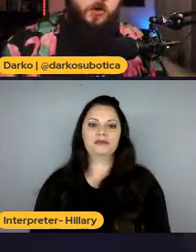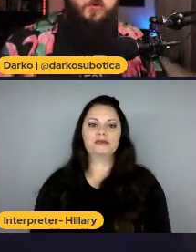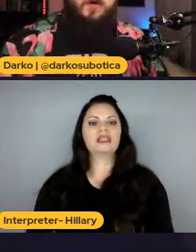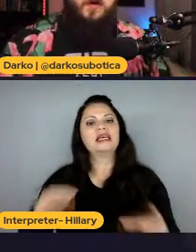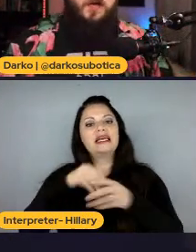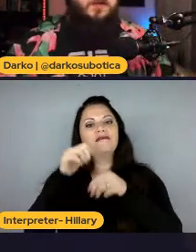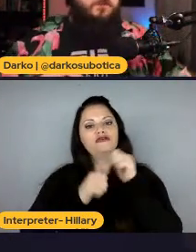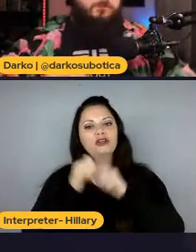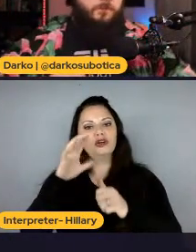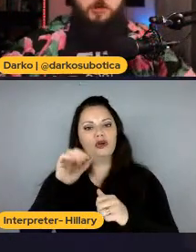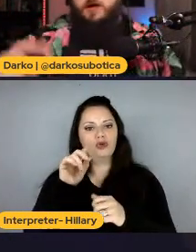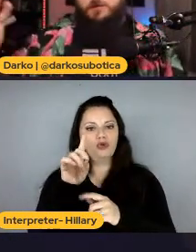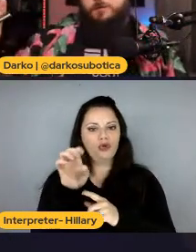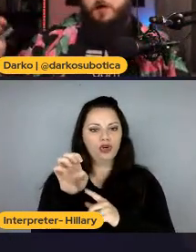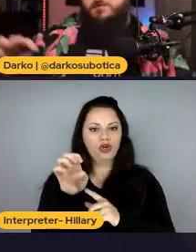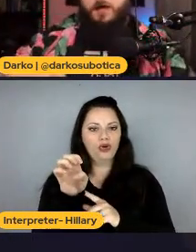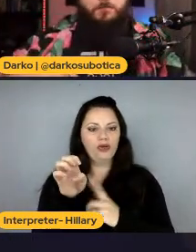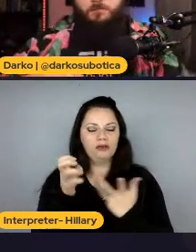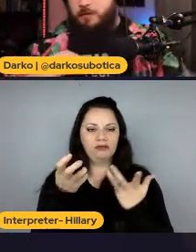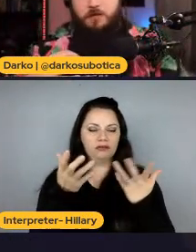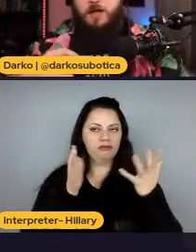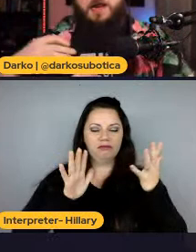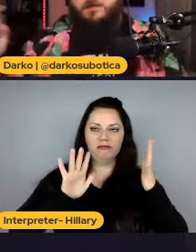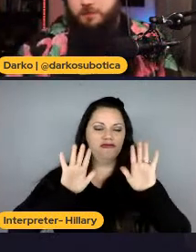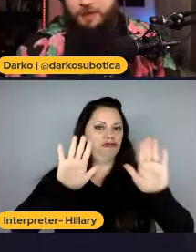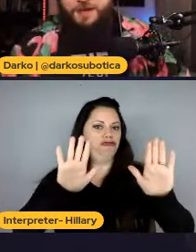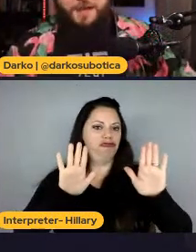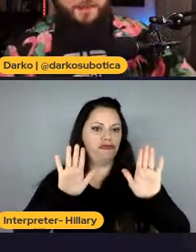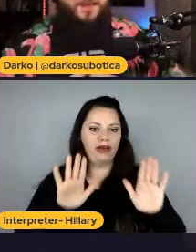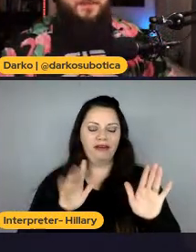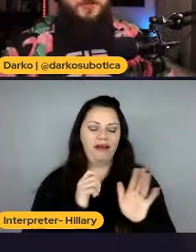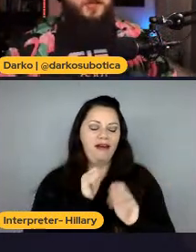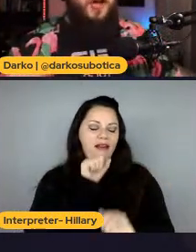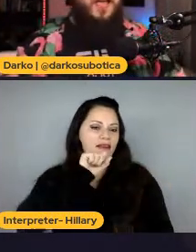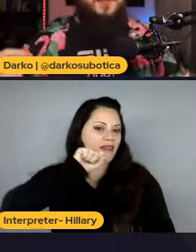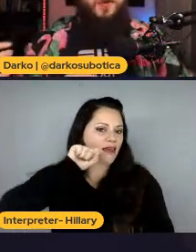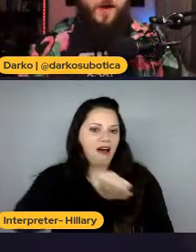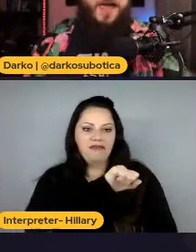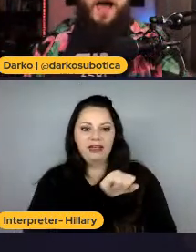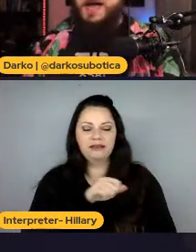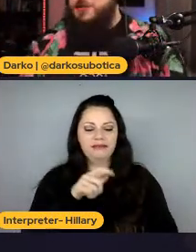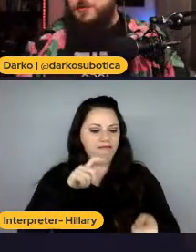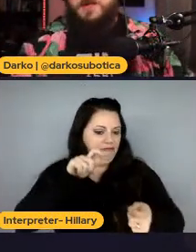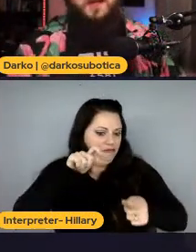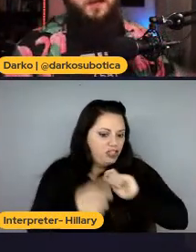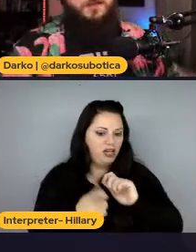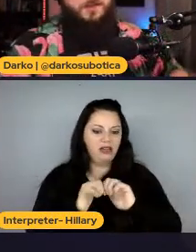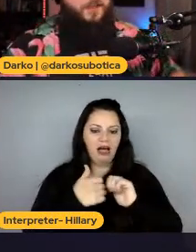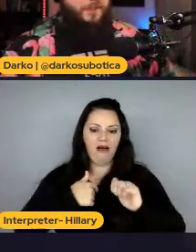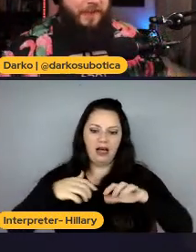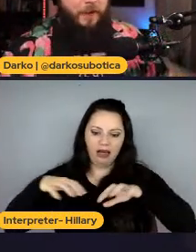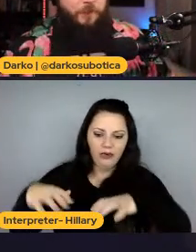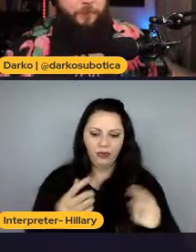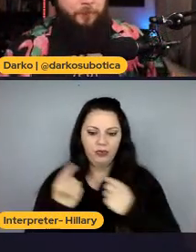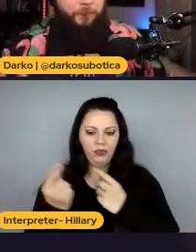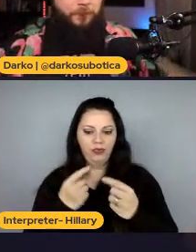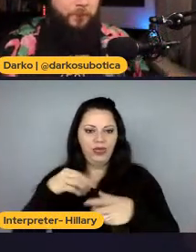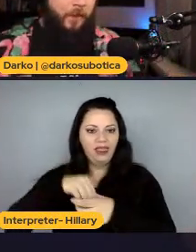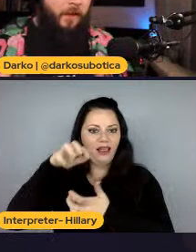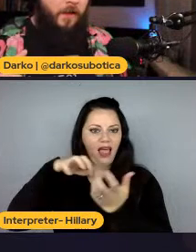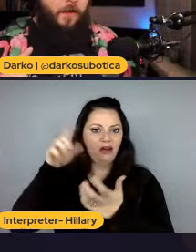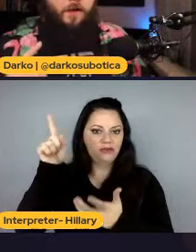Infrastructure as code is just great, right? I love it. It changed the way I do things in the cloud.